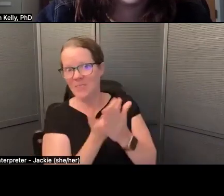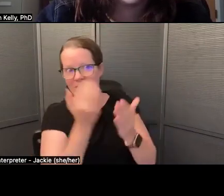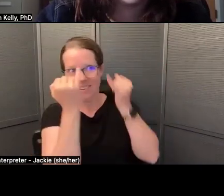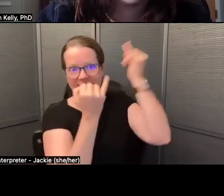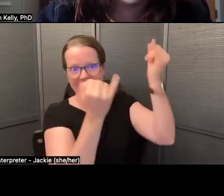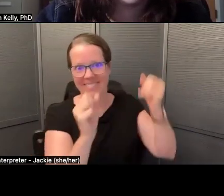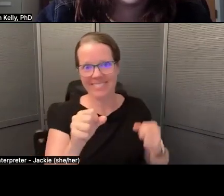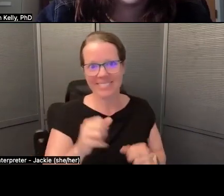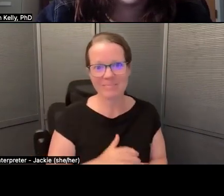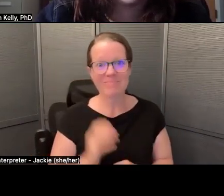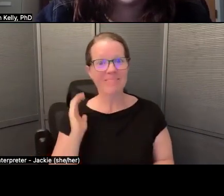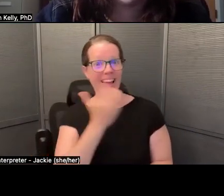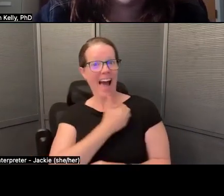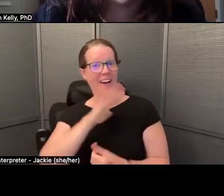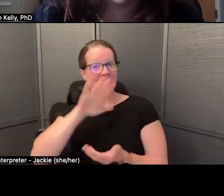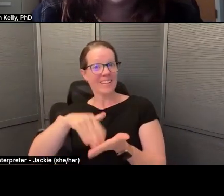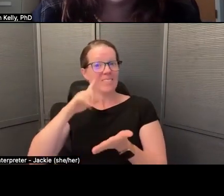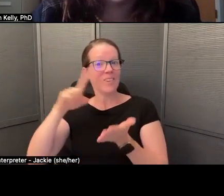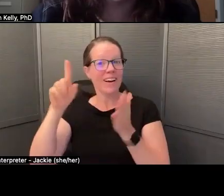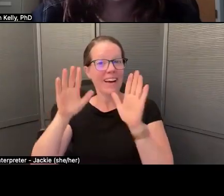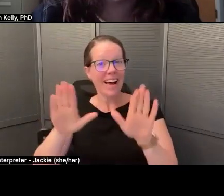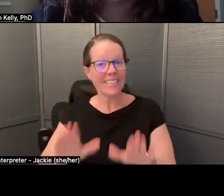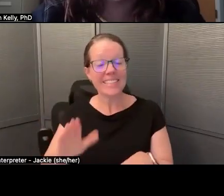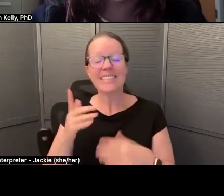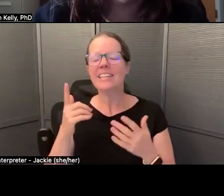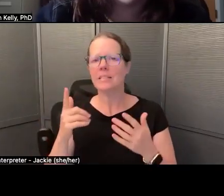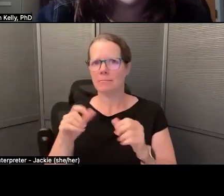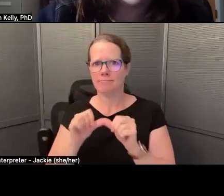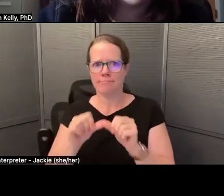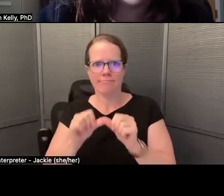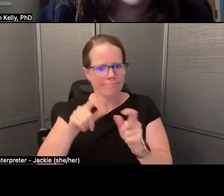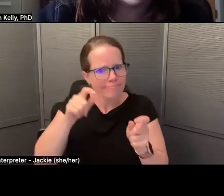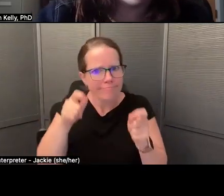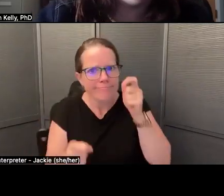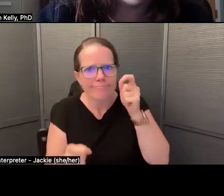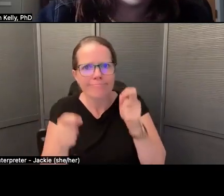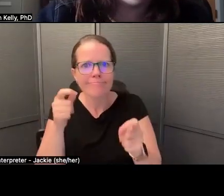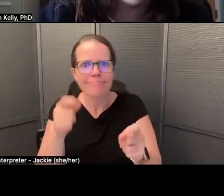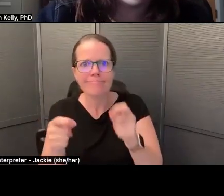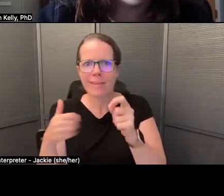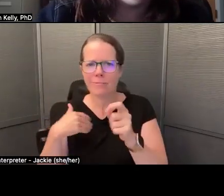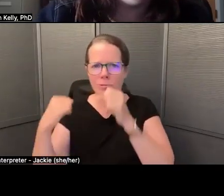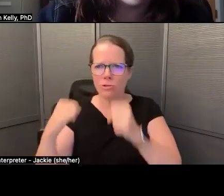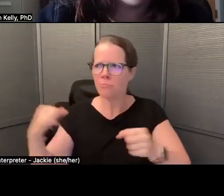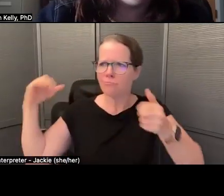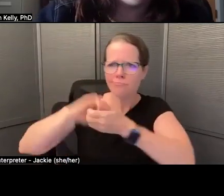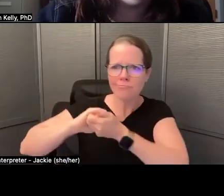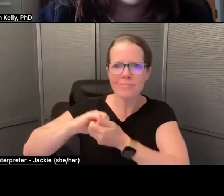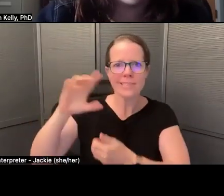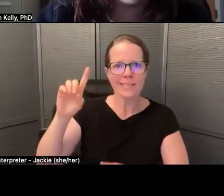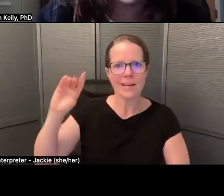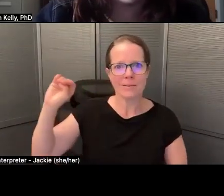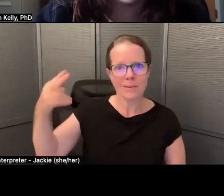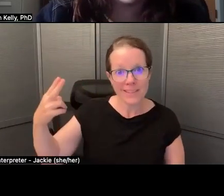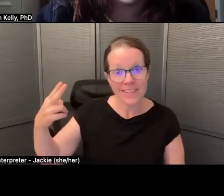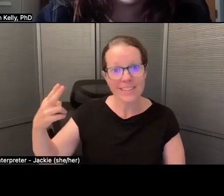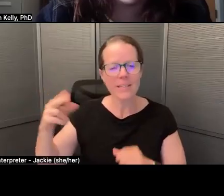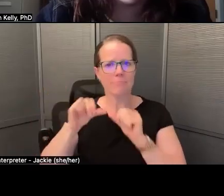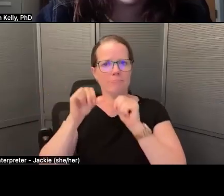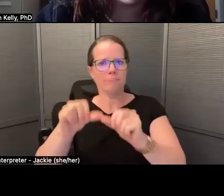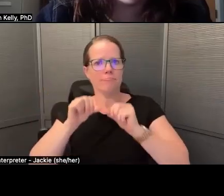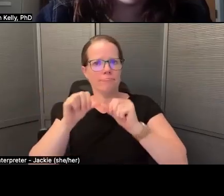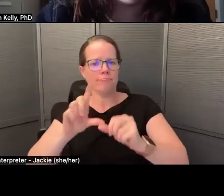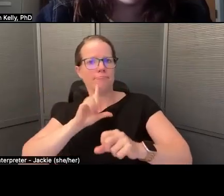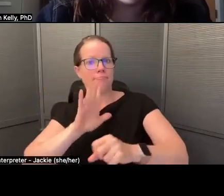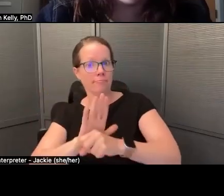to grow and evolve, building on a strong partnership with the Department of Mental Health and an ongoing commitment to